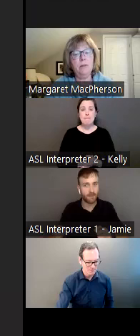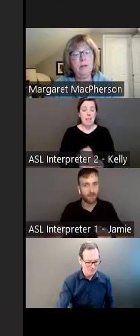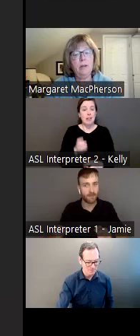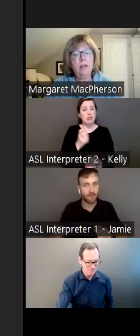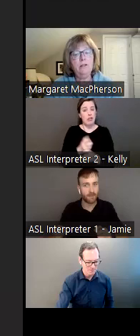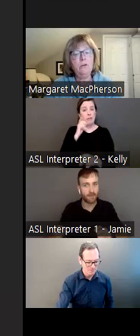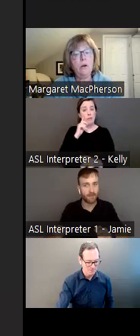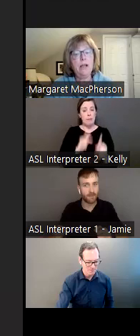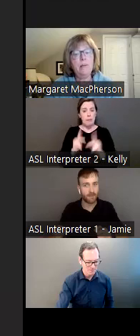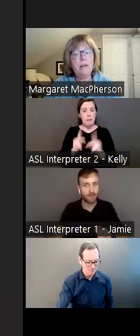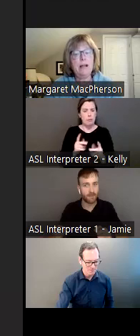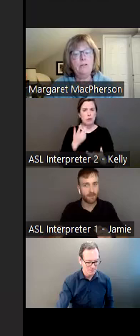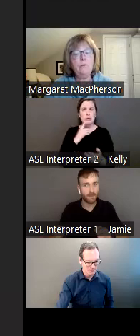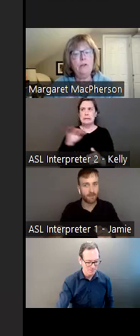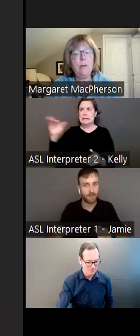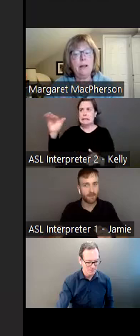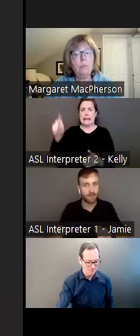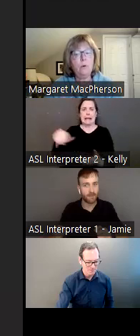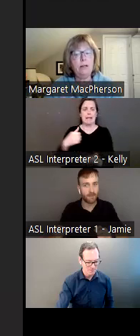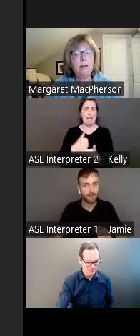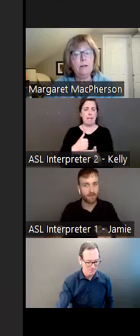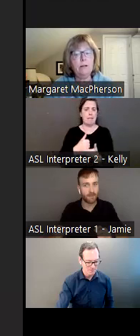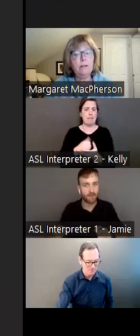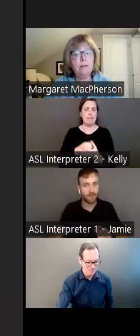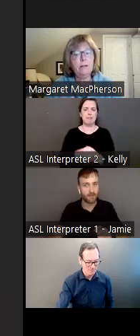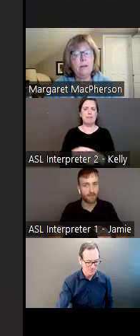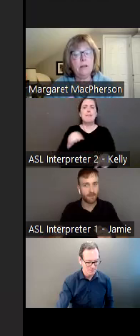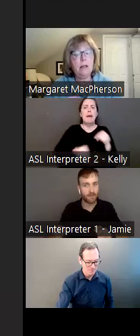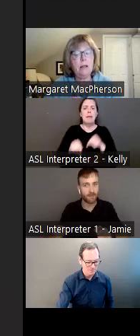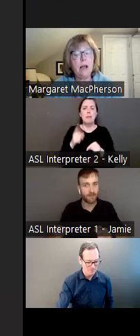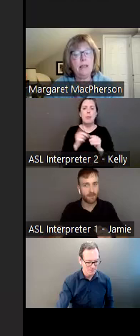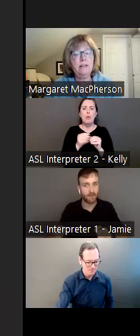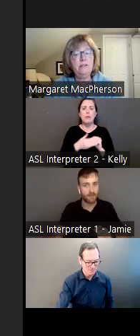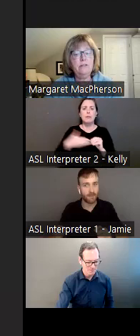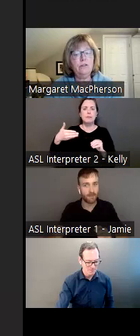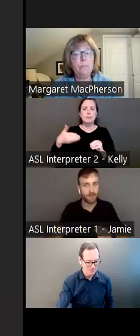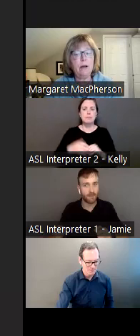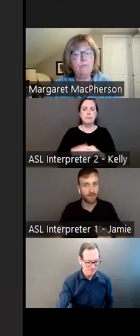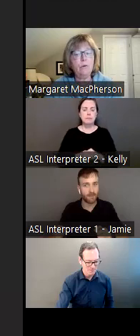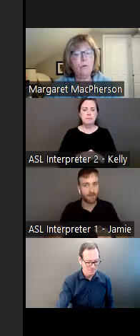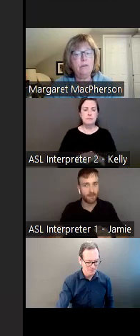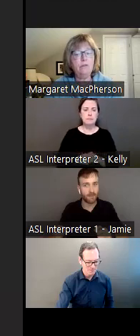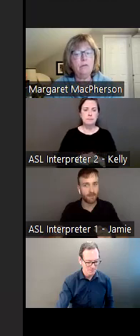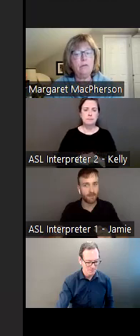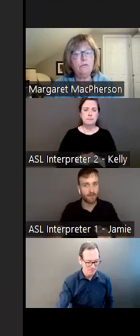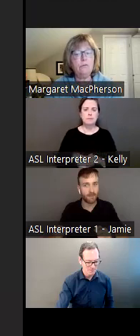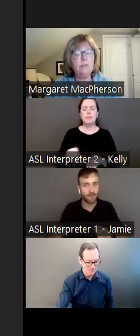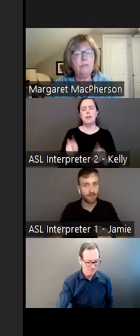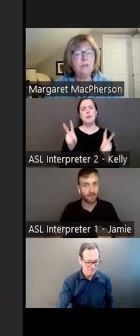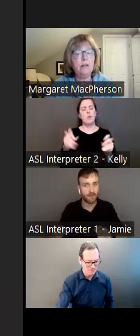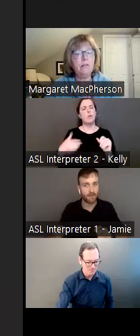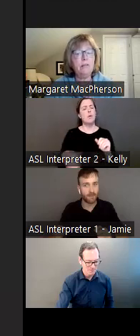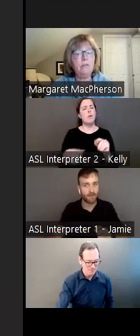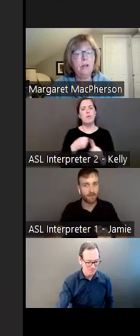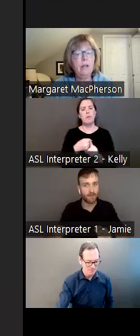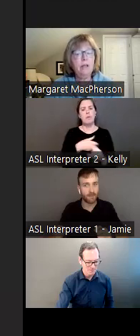help. And so I come back to, can you back up one? I think this is such a powerful quote. This is also Teresa